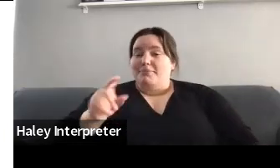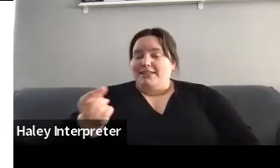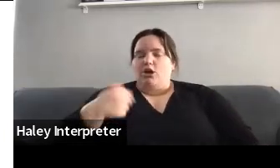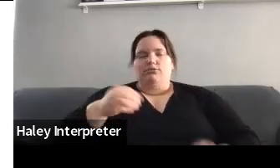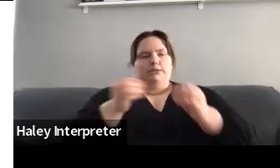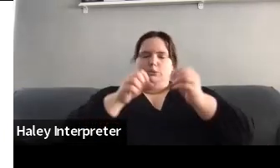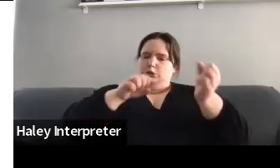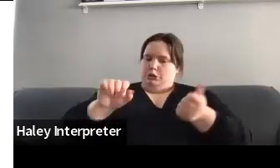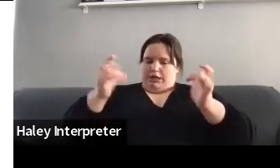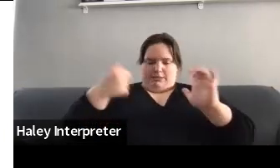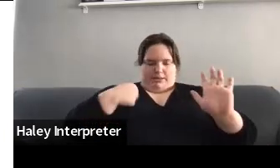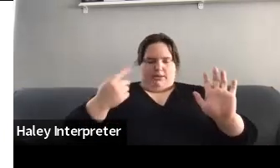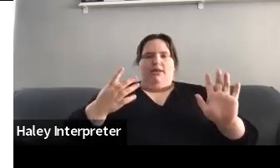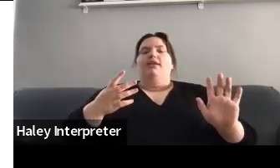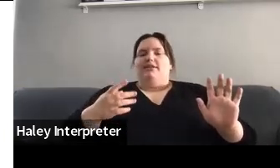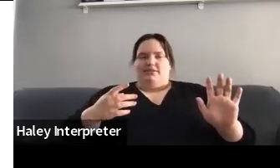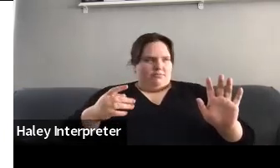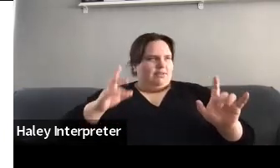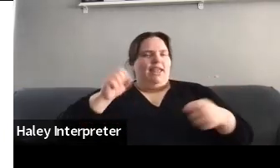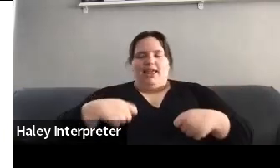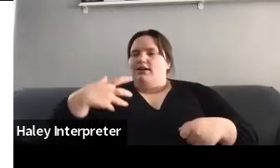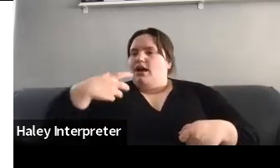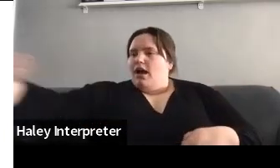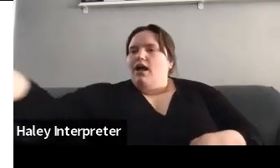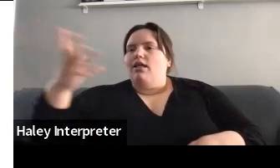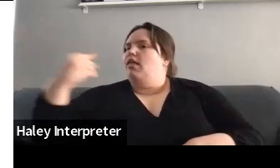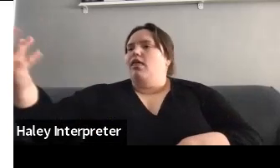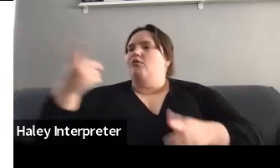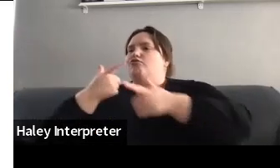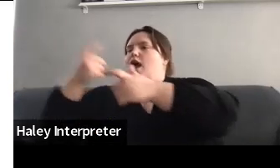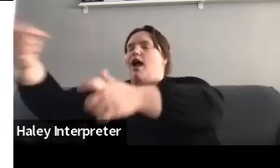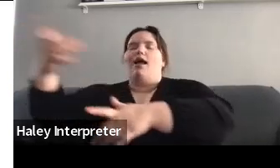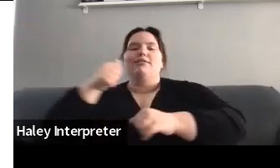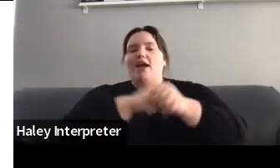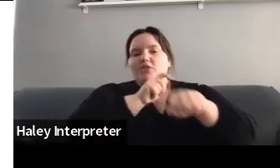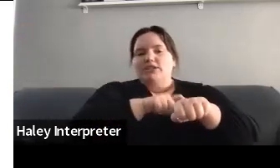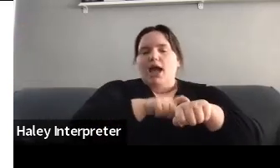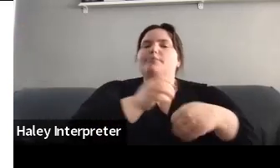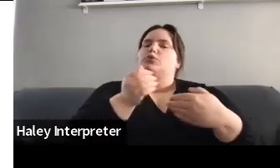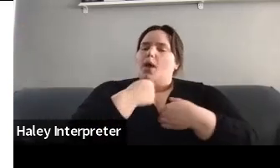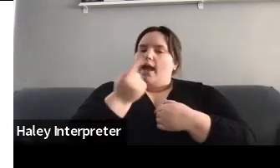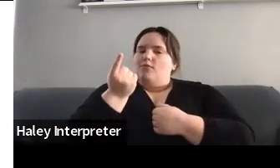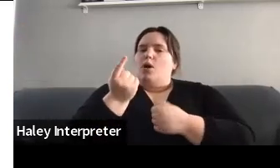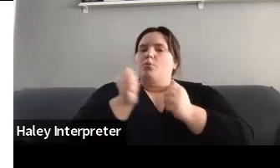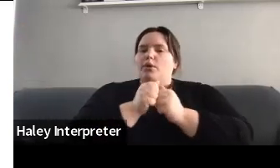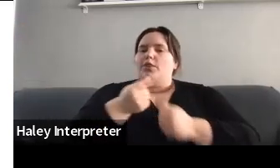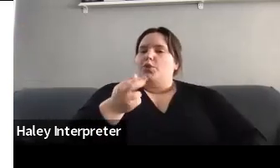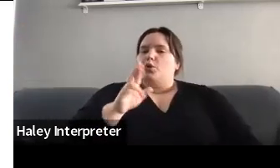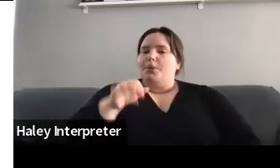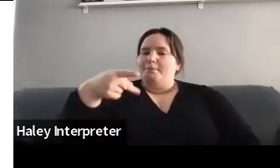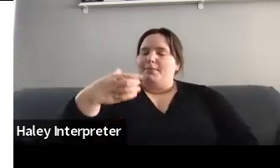am, and can get that away from me every time. So having one with a grip may help you to hang on to